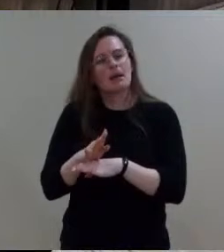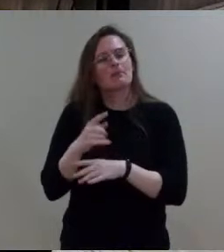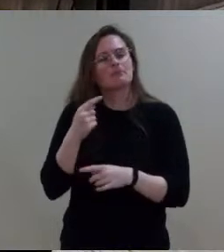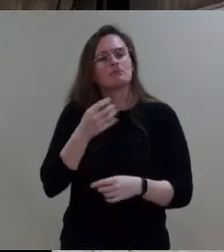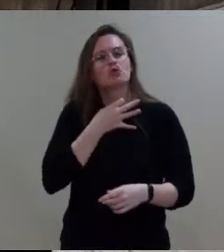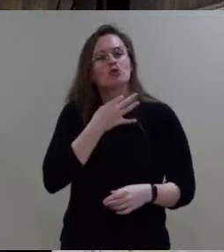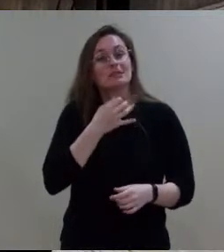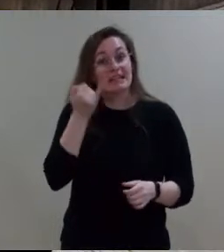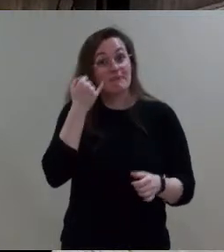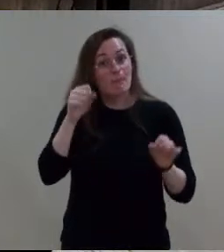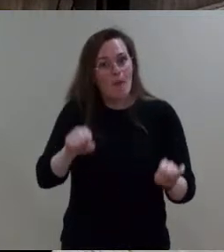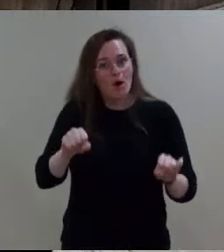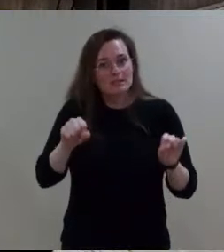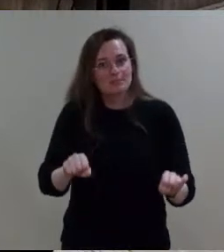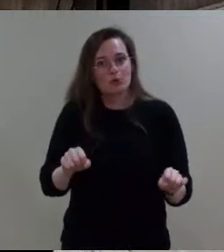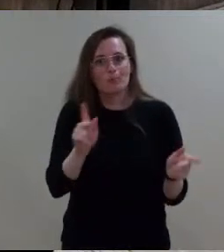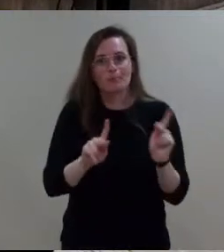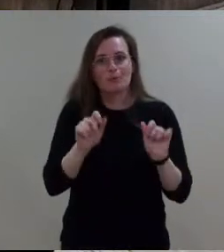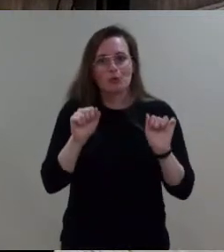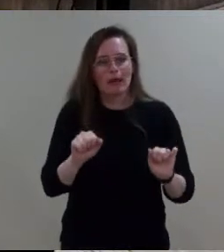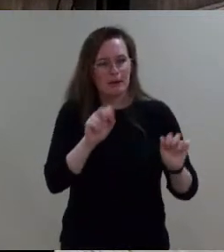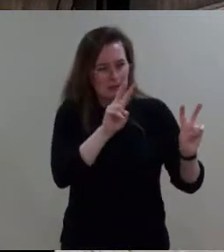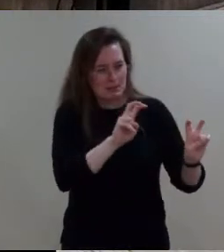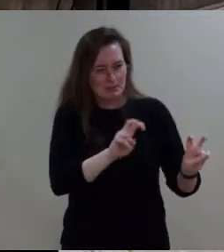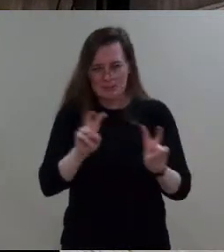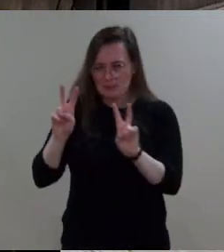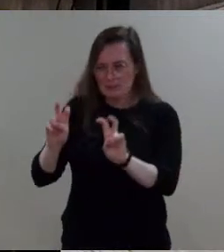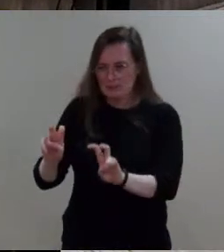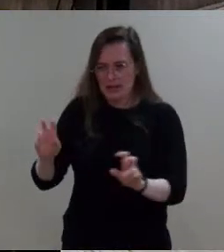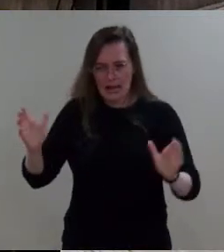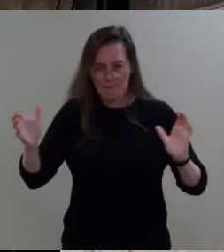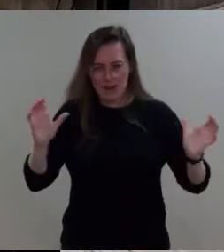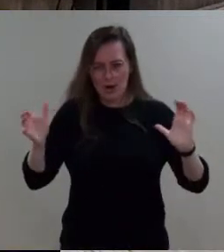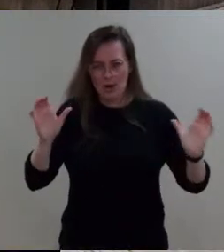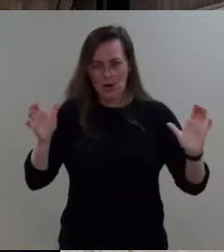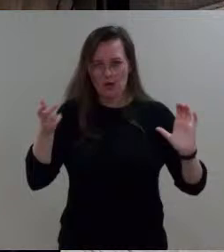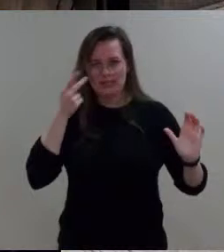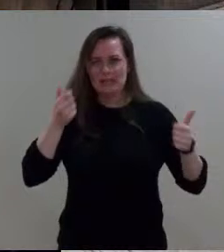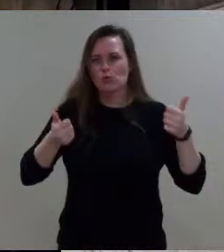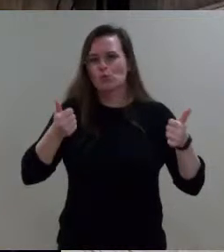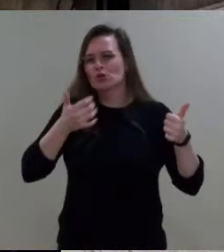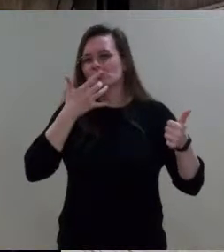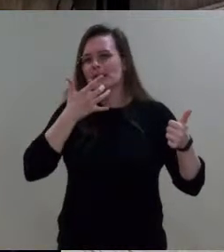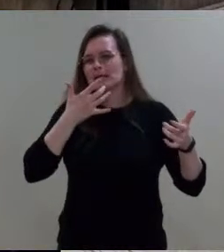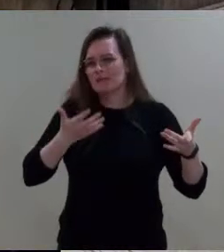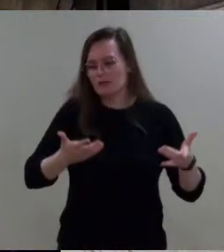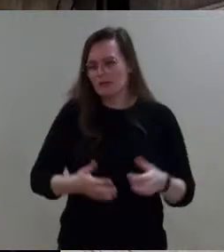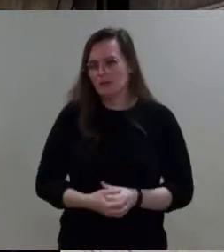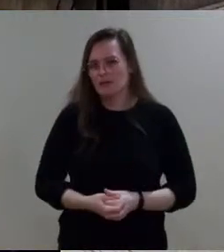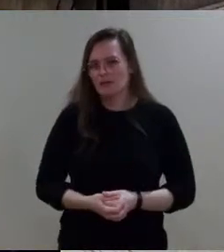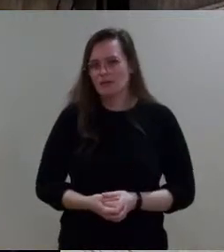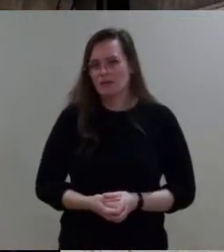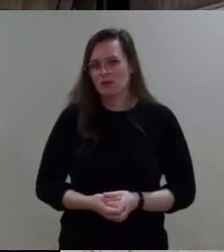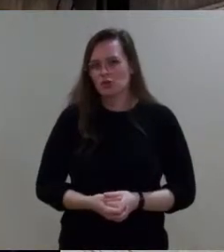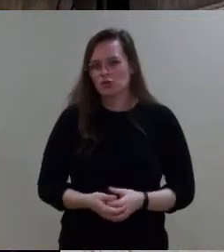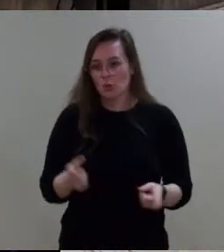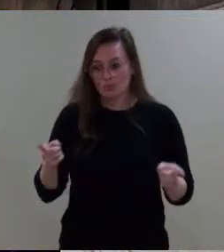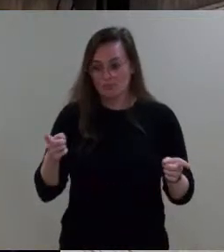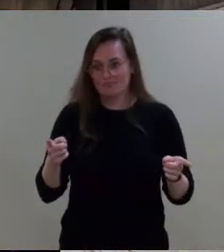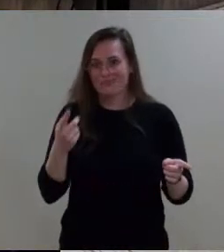we're actually going to be dealing with, and is a deed transfer tax, though perhaps loathsome by some, the lesser of two